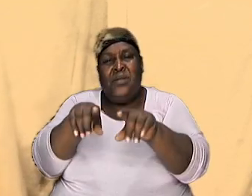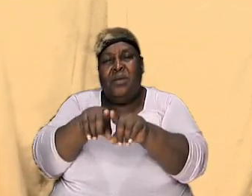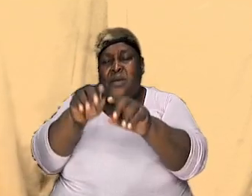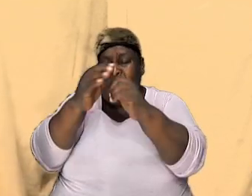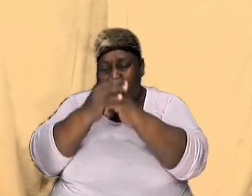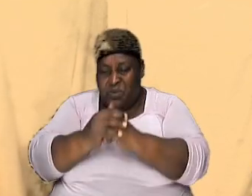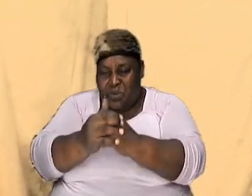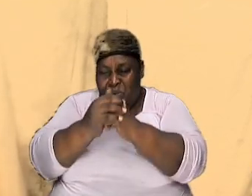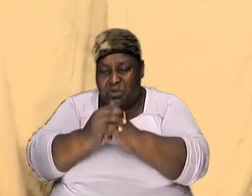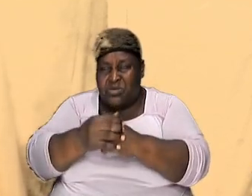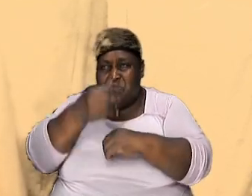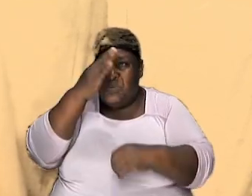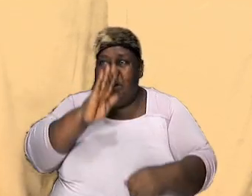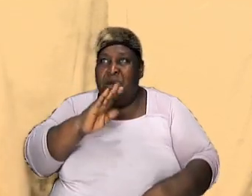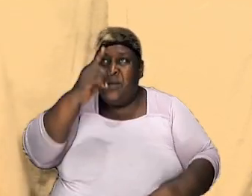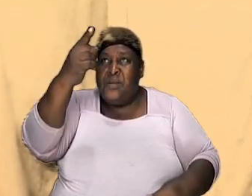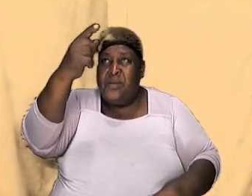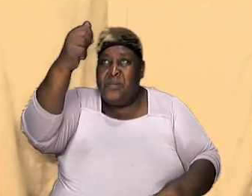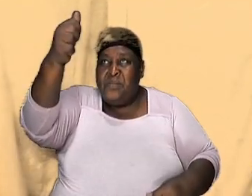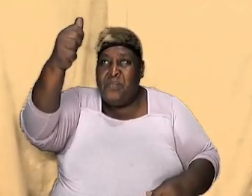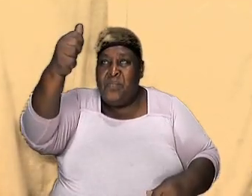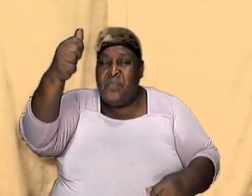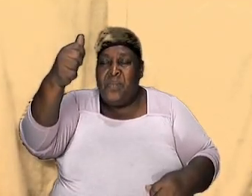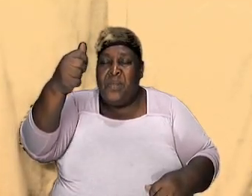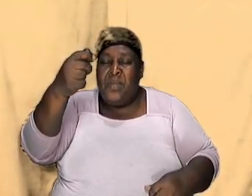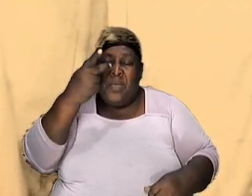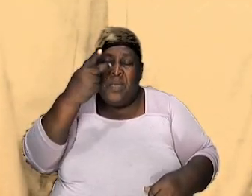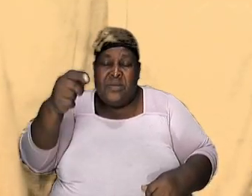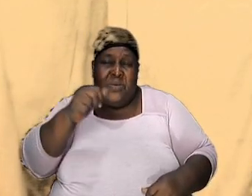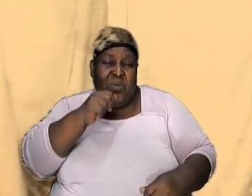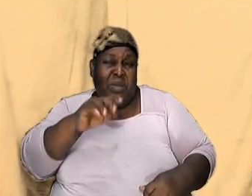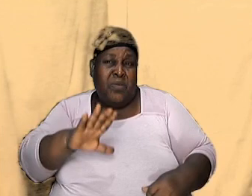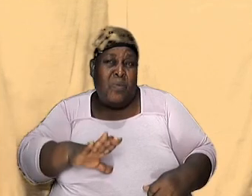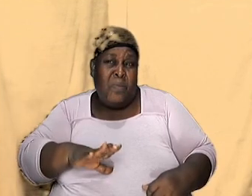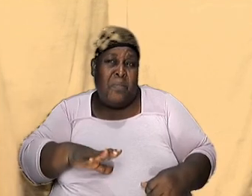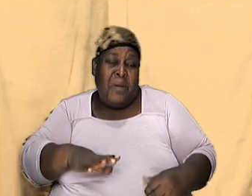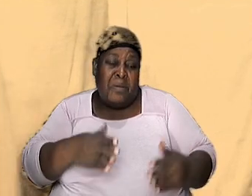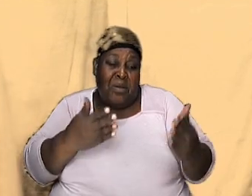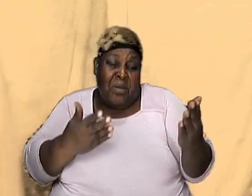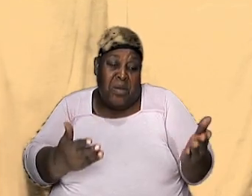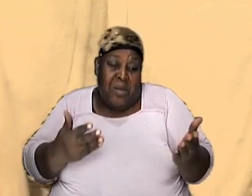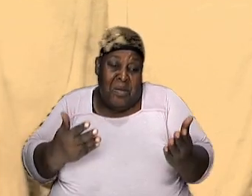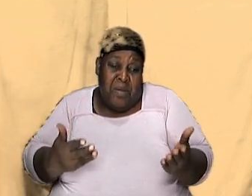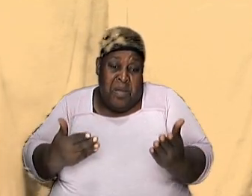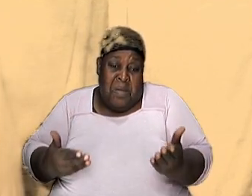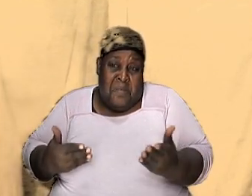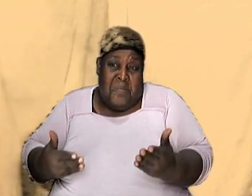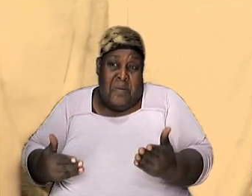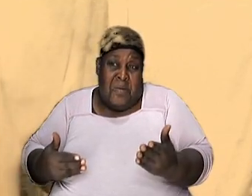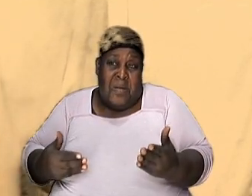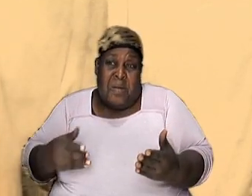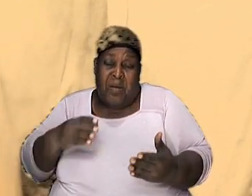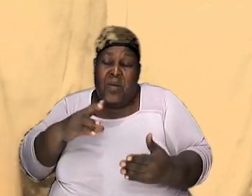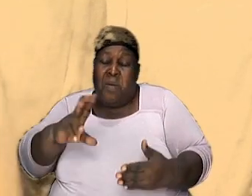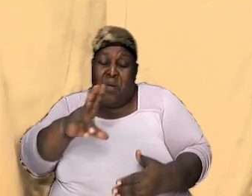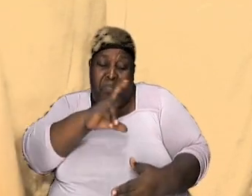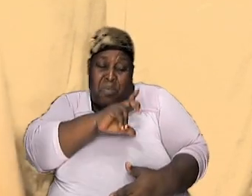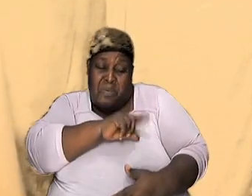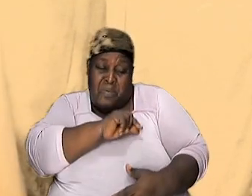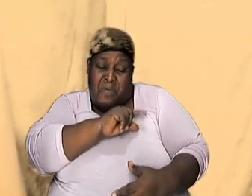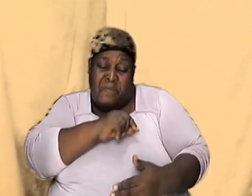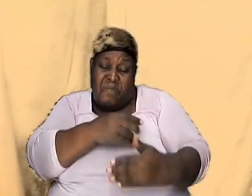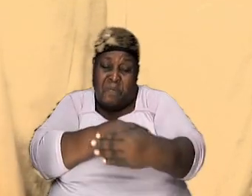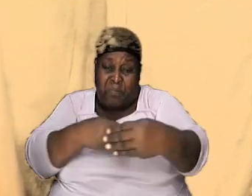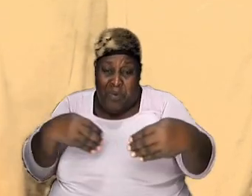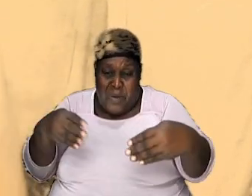of the woman, where she brought her alabaster flask of fragrant oil. She brought her alabaster box, amen, something that